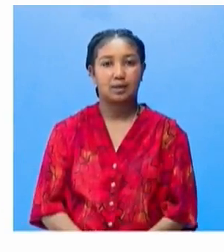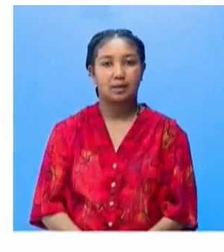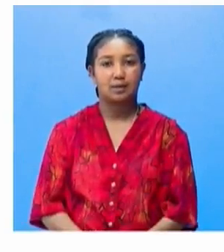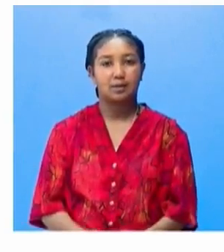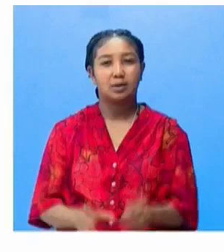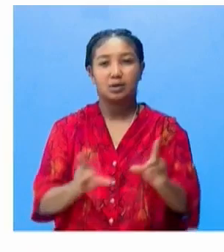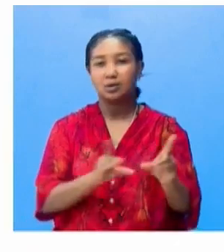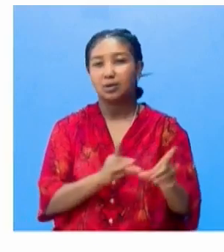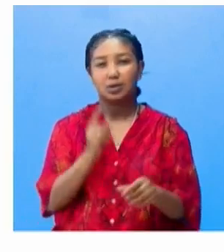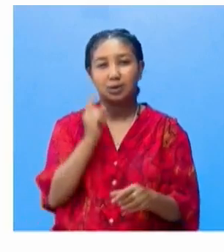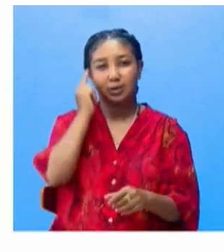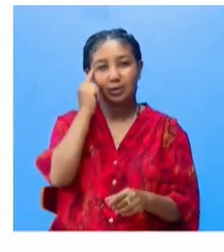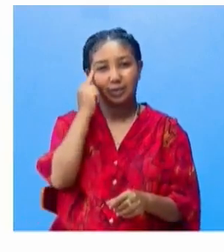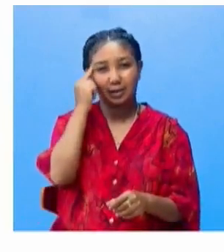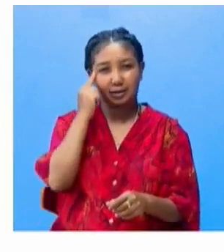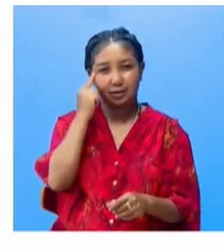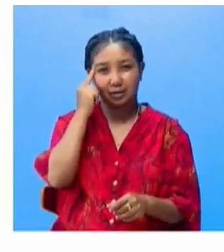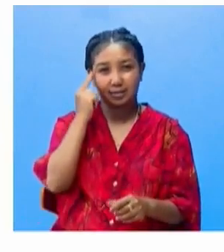Do you think